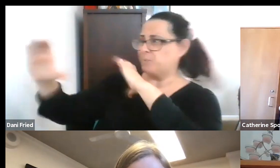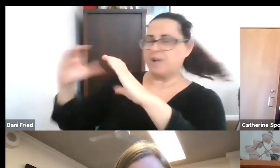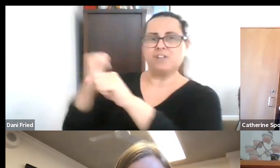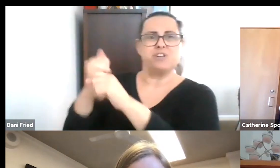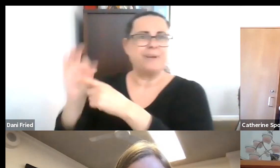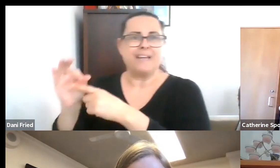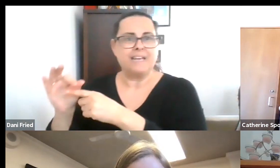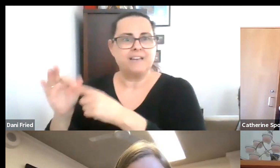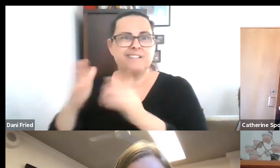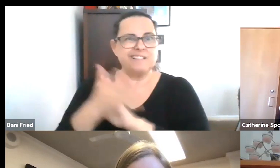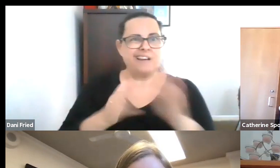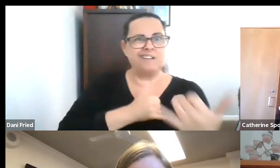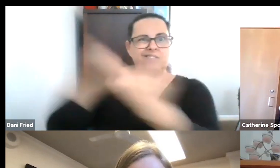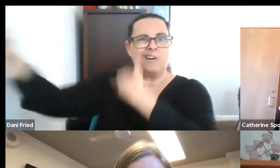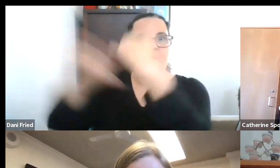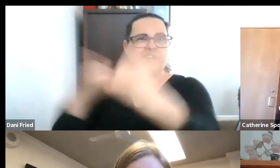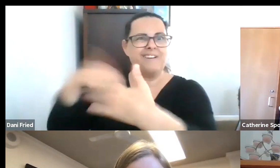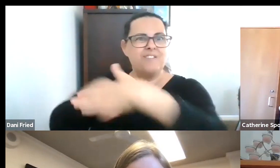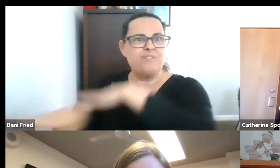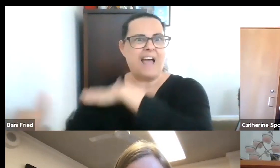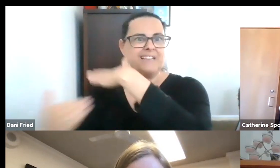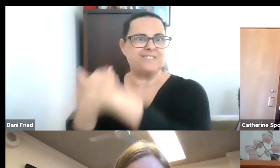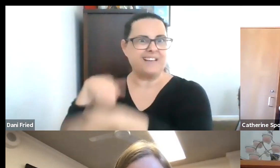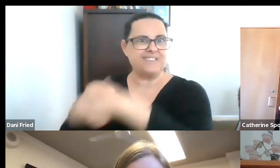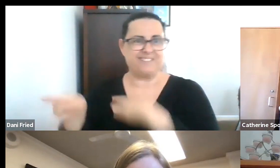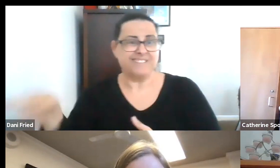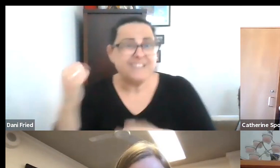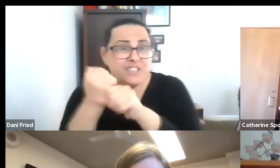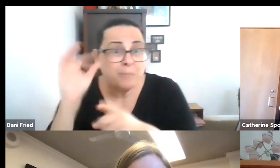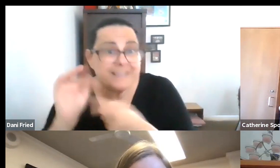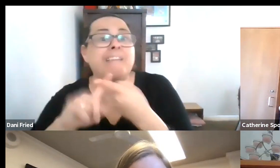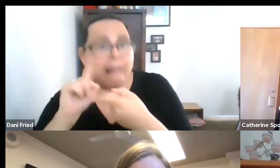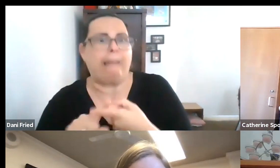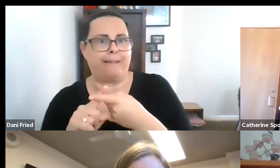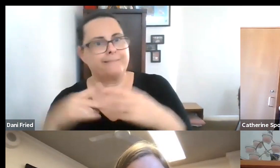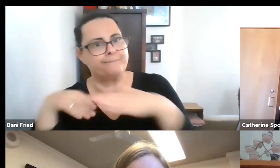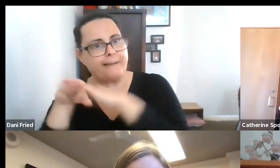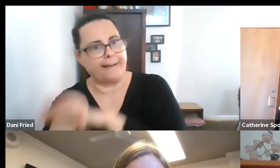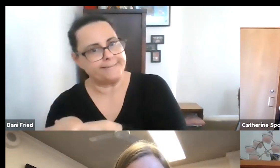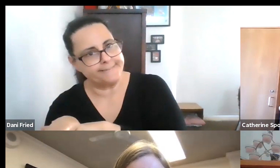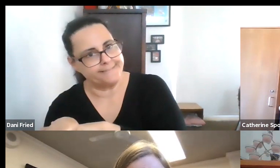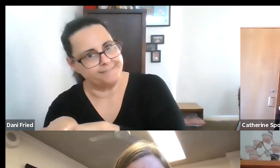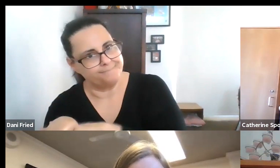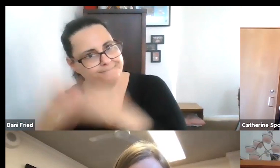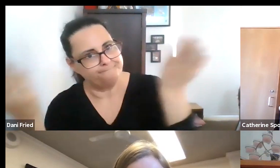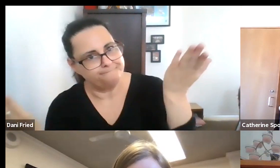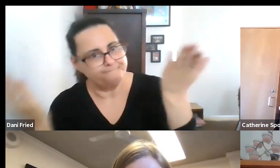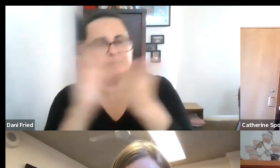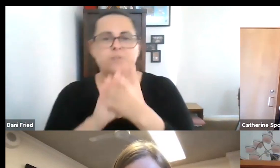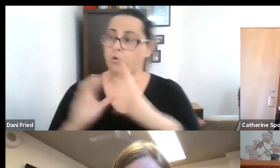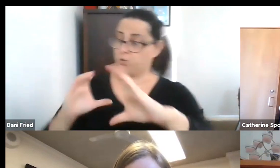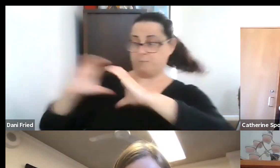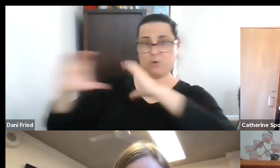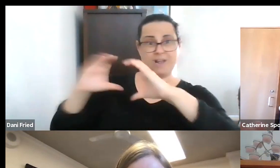literally phone calls and faxes. GPs are still probably the only group in the world that are still using faxes. So to